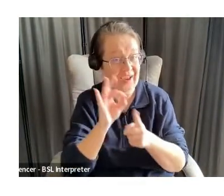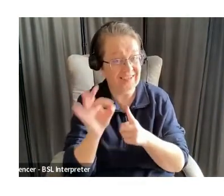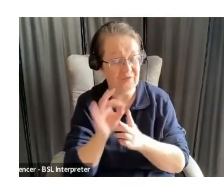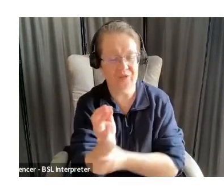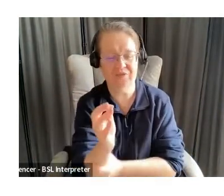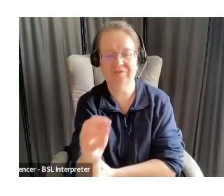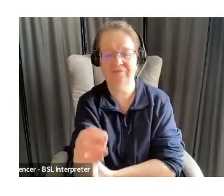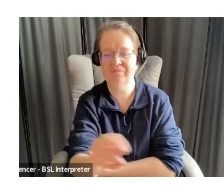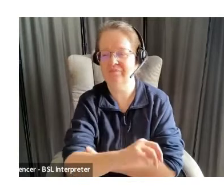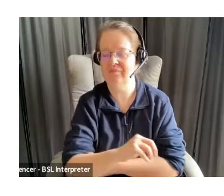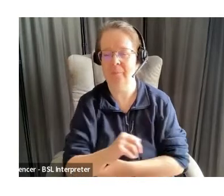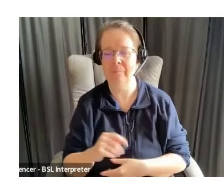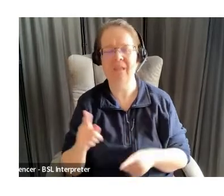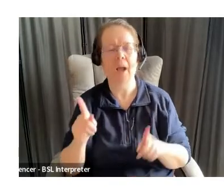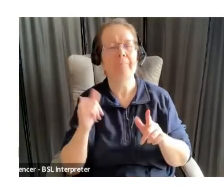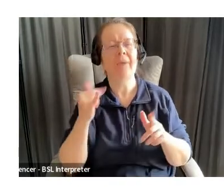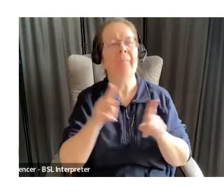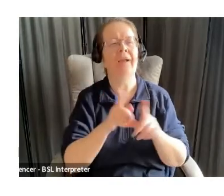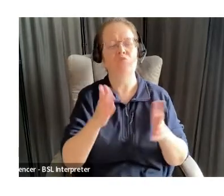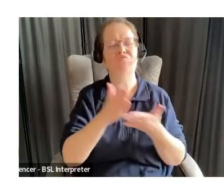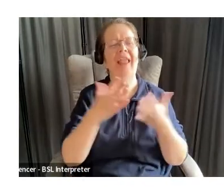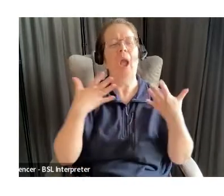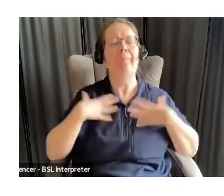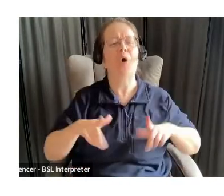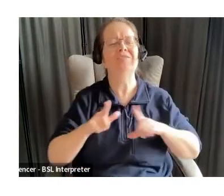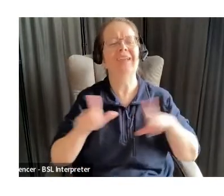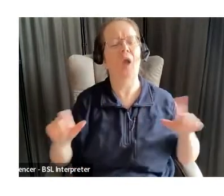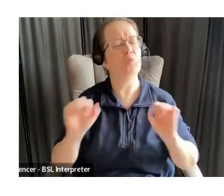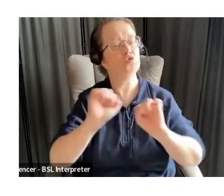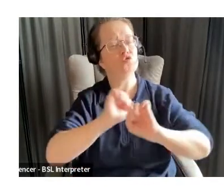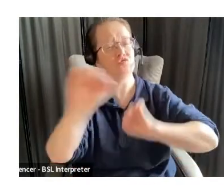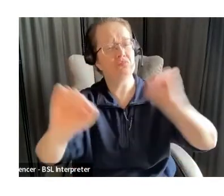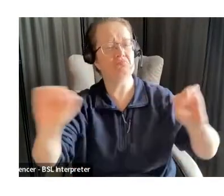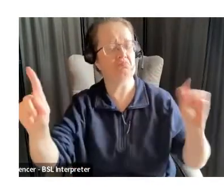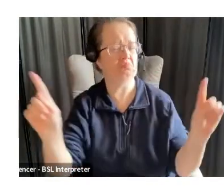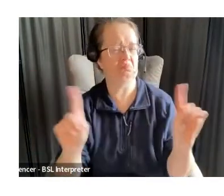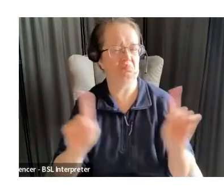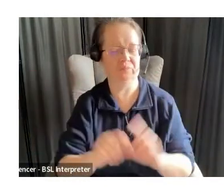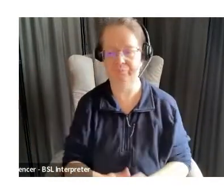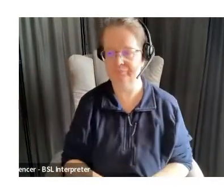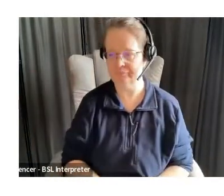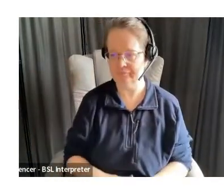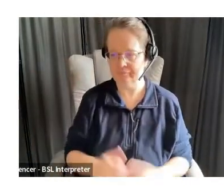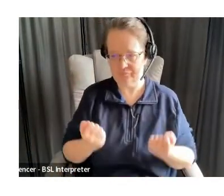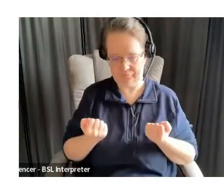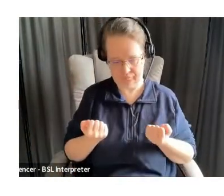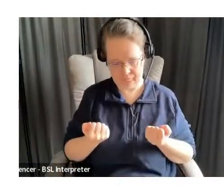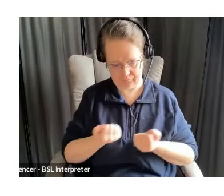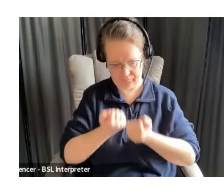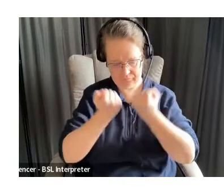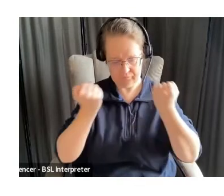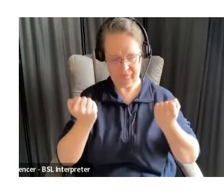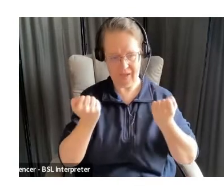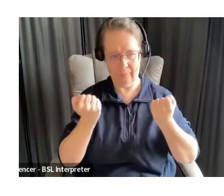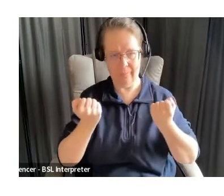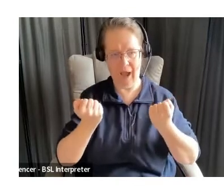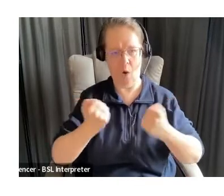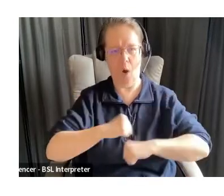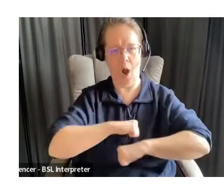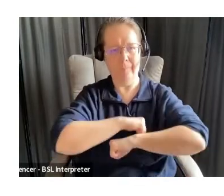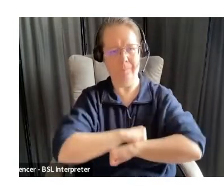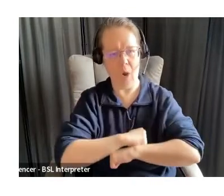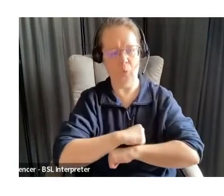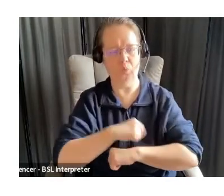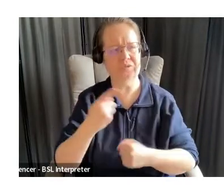talking probably here a little bit about body language. I'd be really keen to know. High power poses can improve how